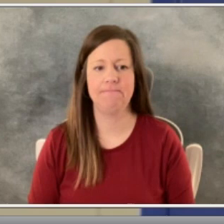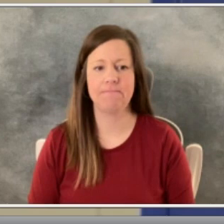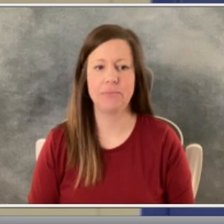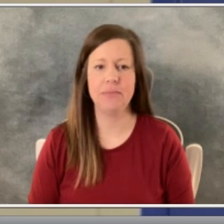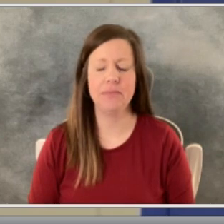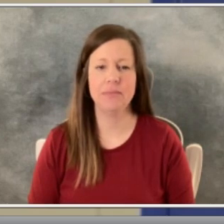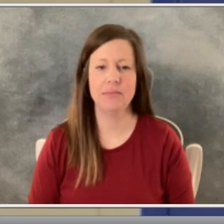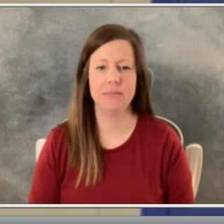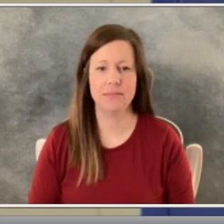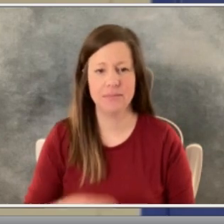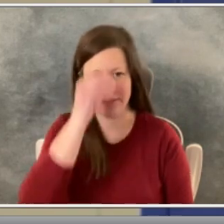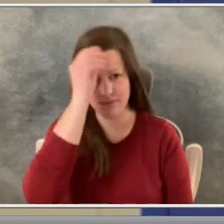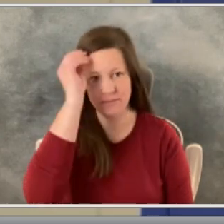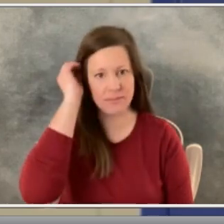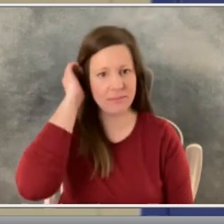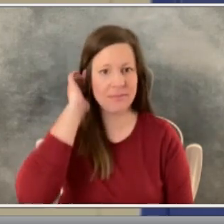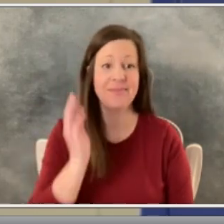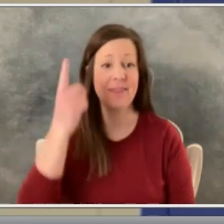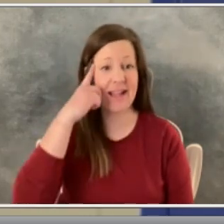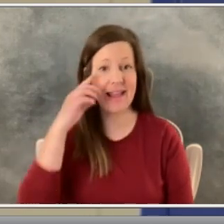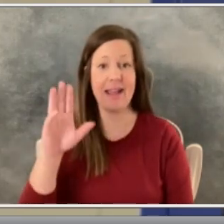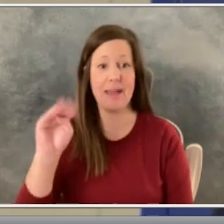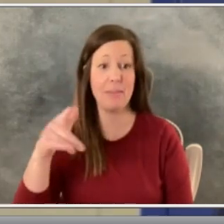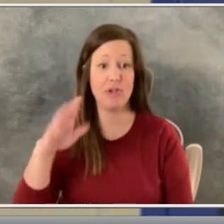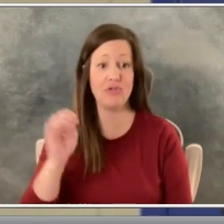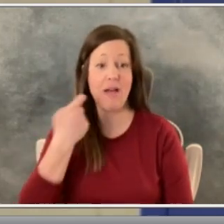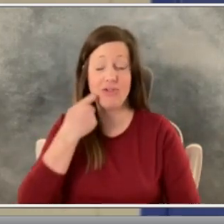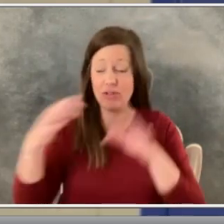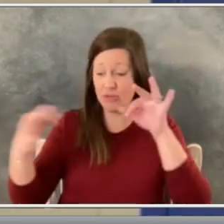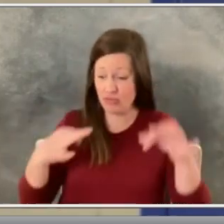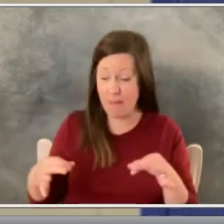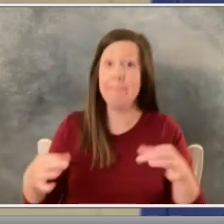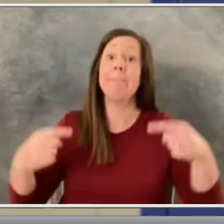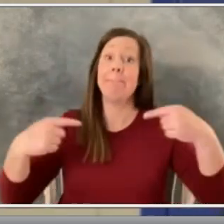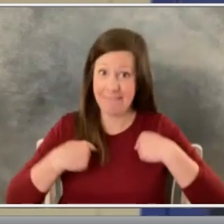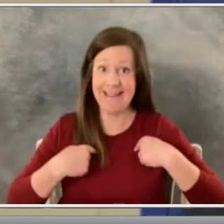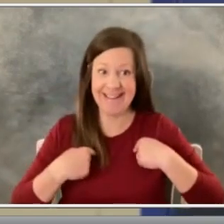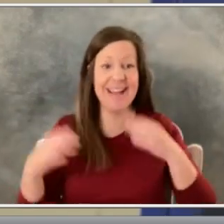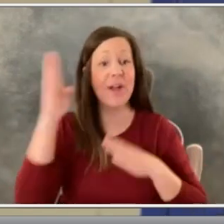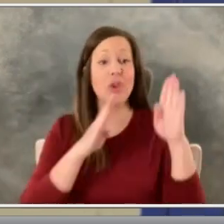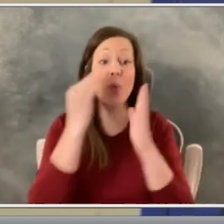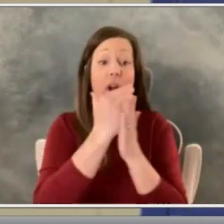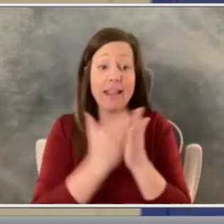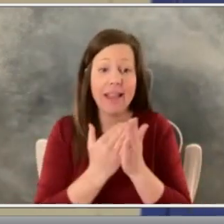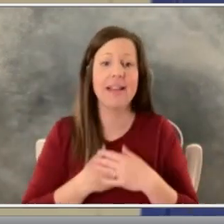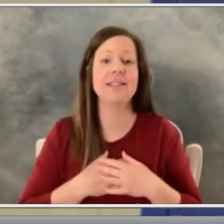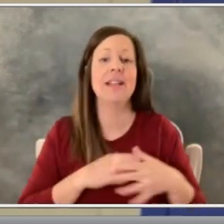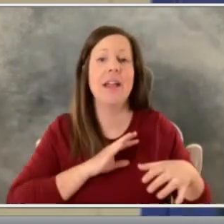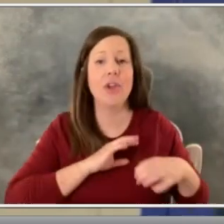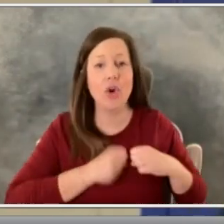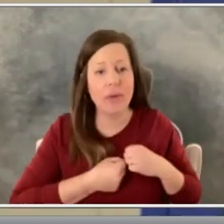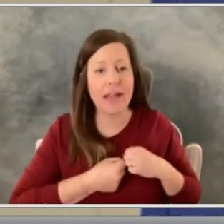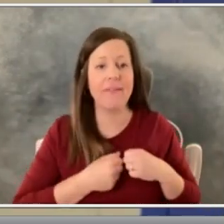I think Michelle just talked about me. Right. The worry list, the grief,